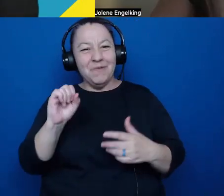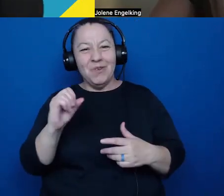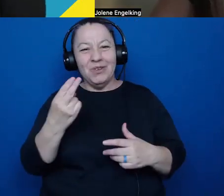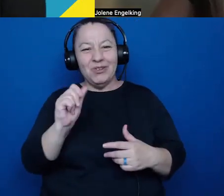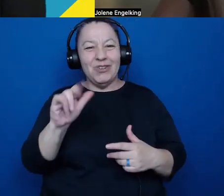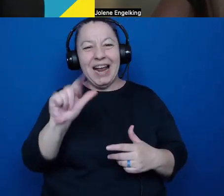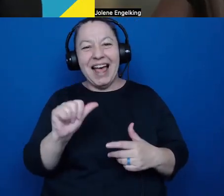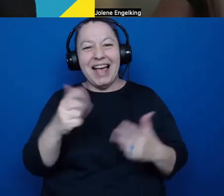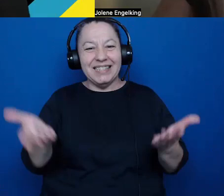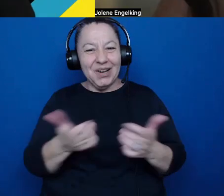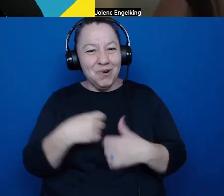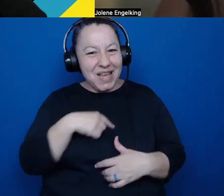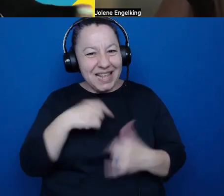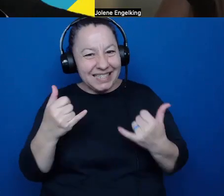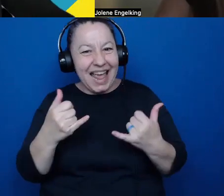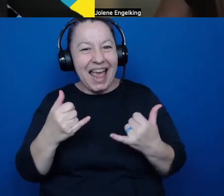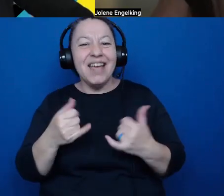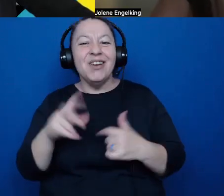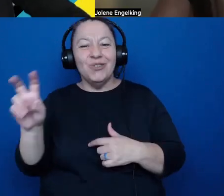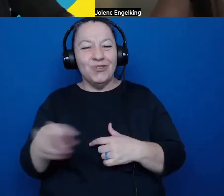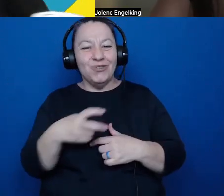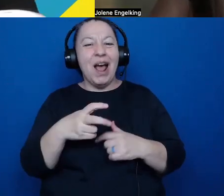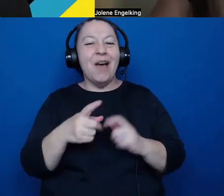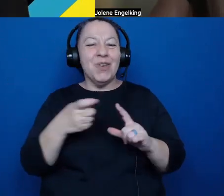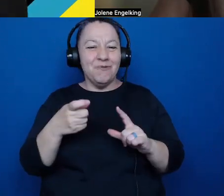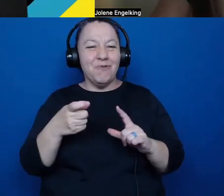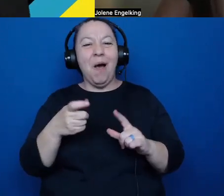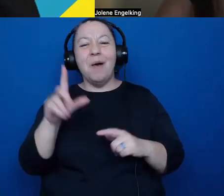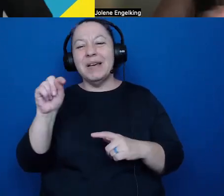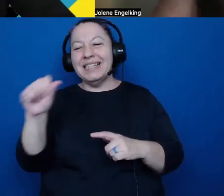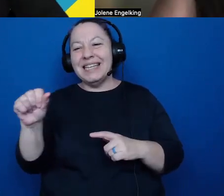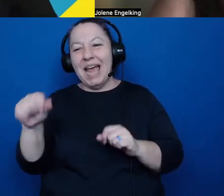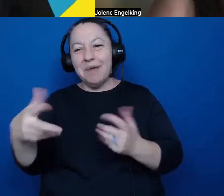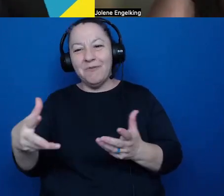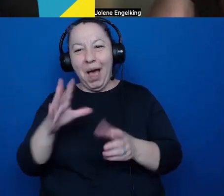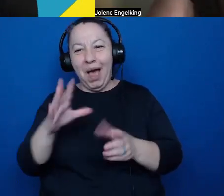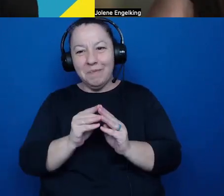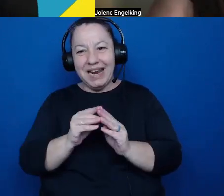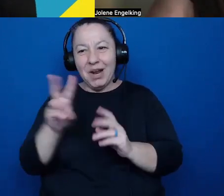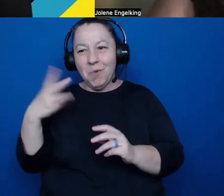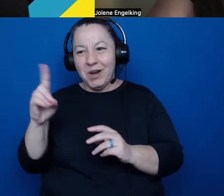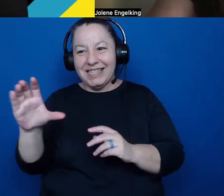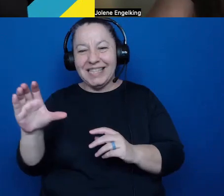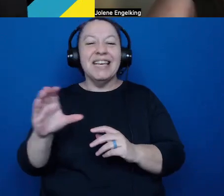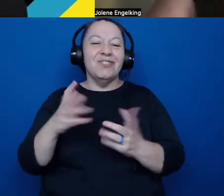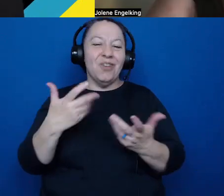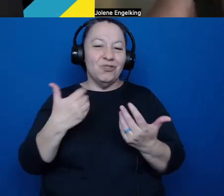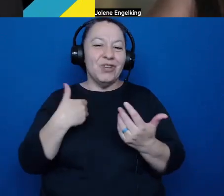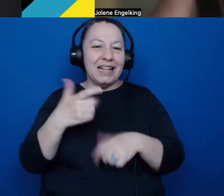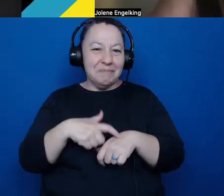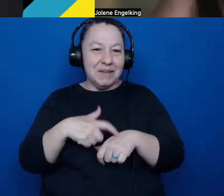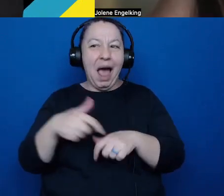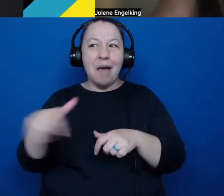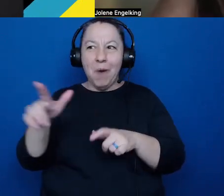with us today coming from, there's a TA provider meeting in DC, and she's taking some time away from that to kind of